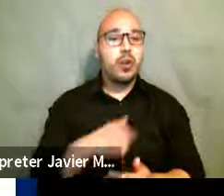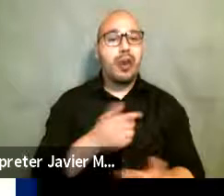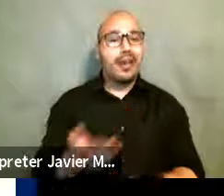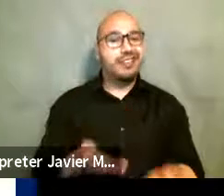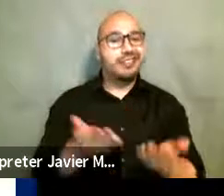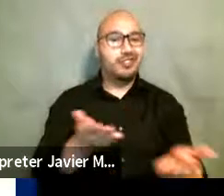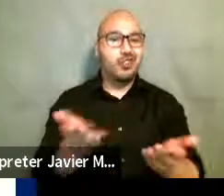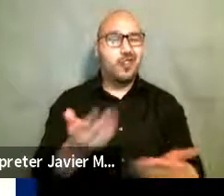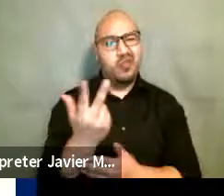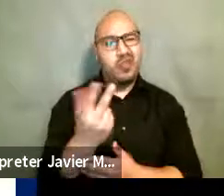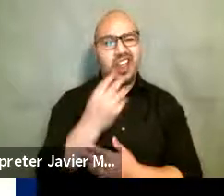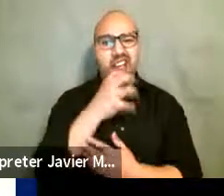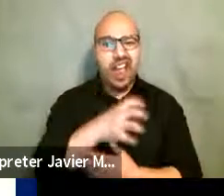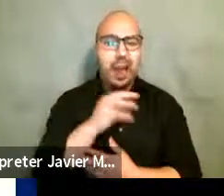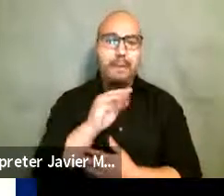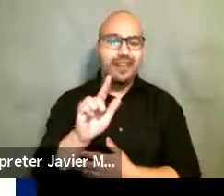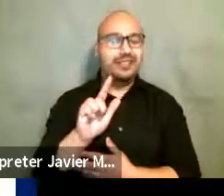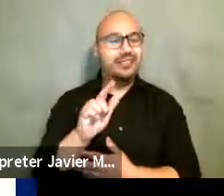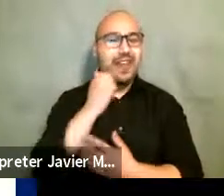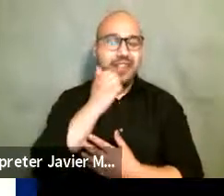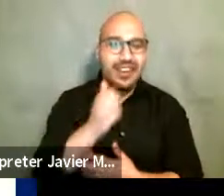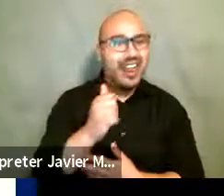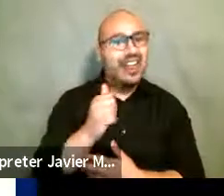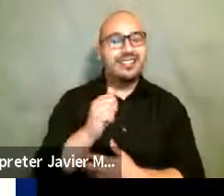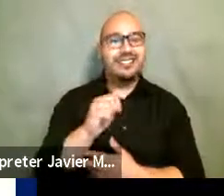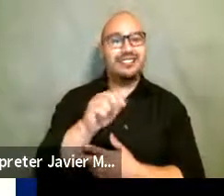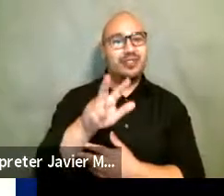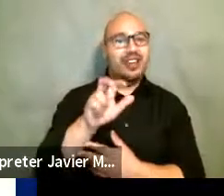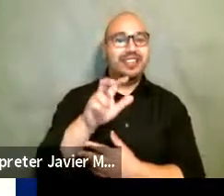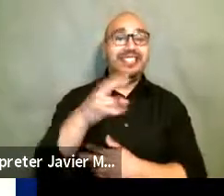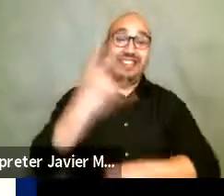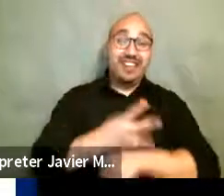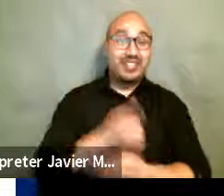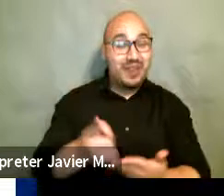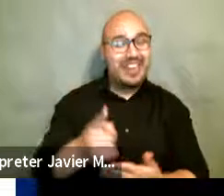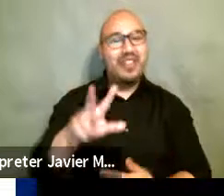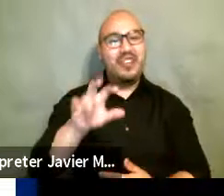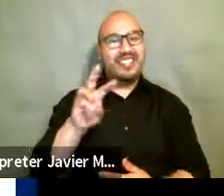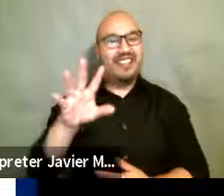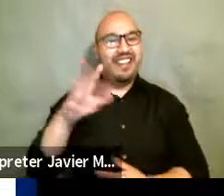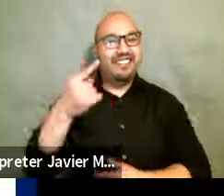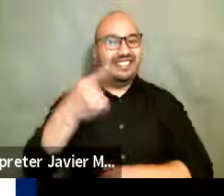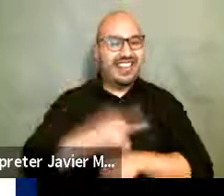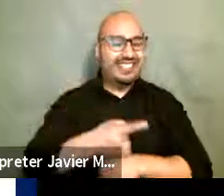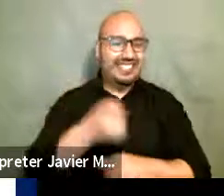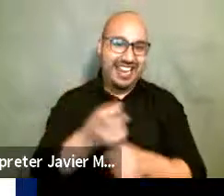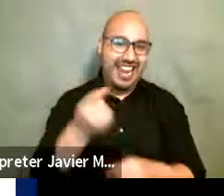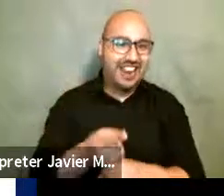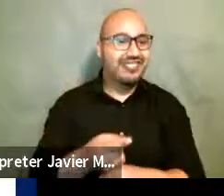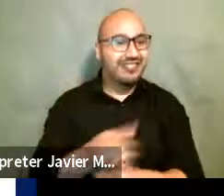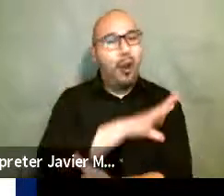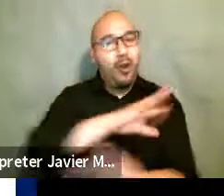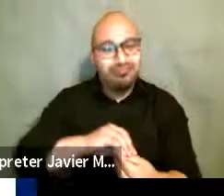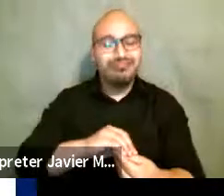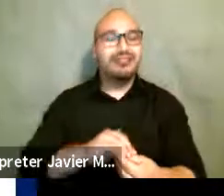a day, 7 days a week, 365 days a year. That's every day. We also send meals out to